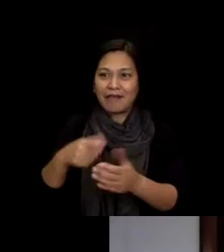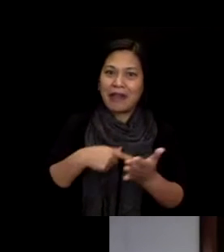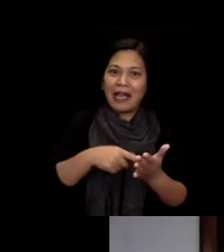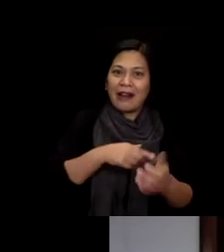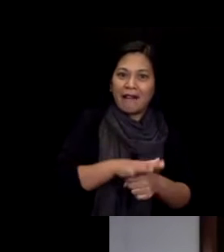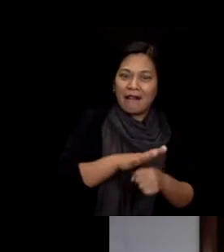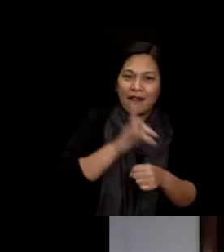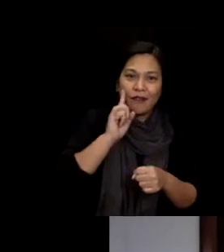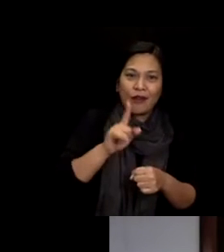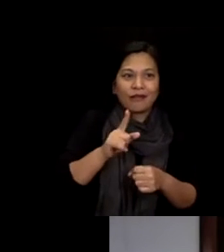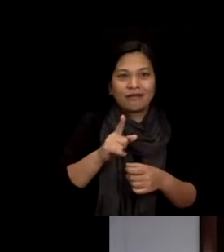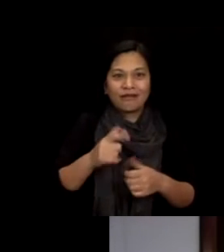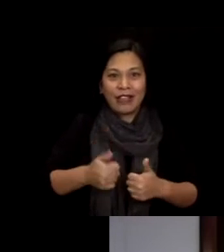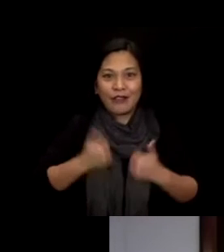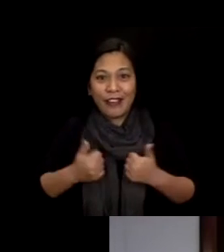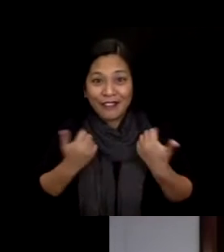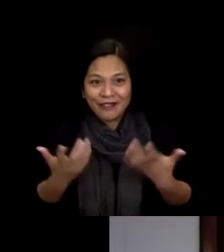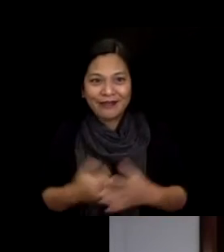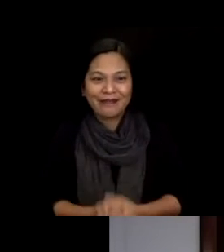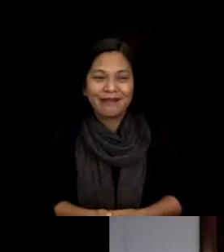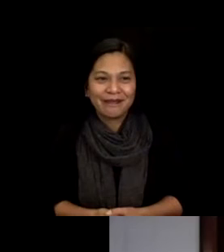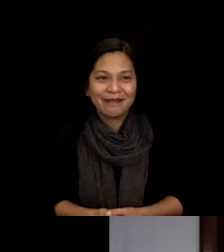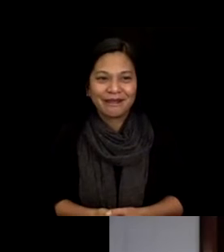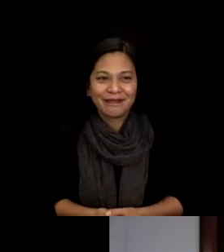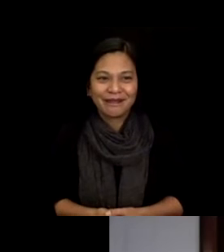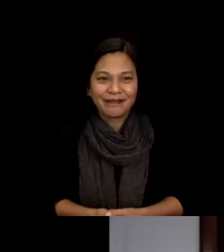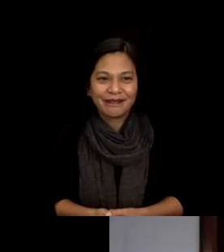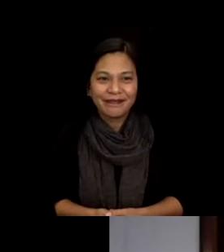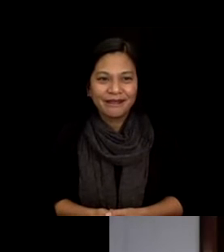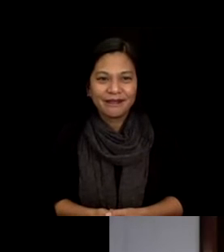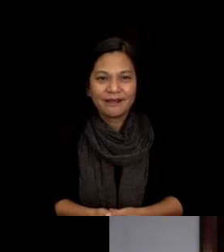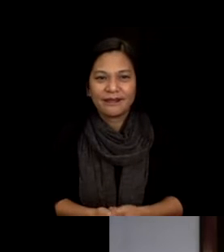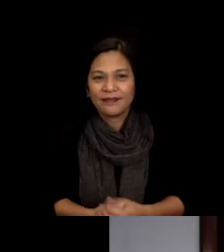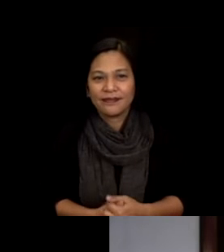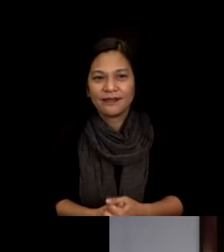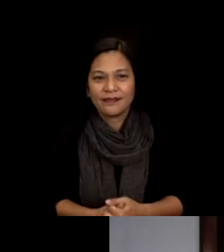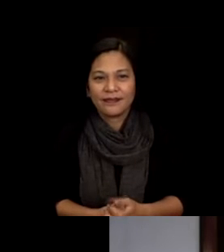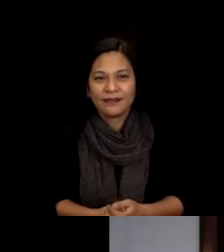I'll save some other comments for later, but I started, I'm